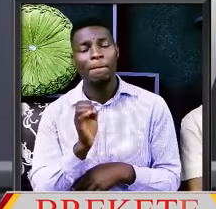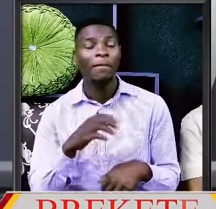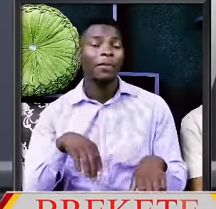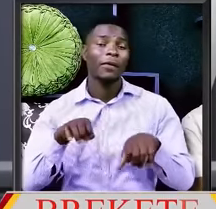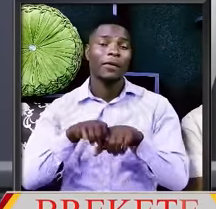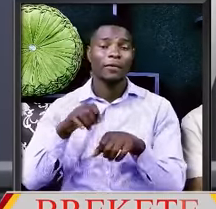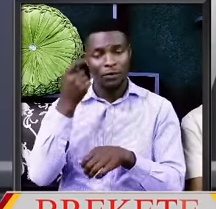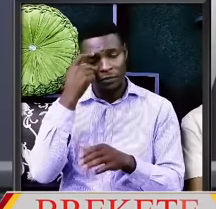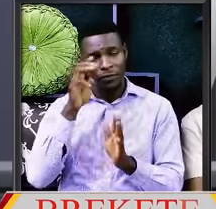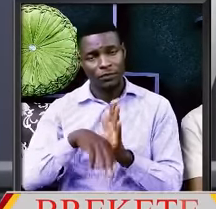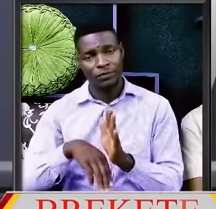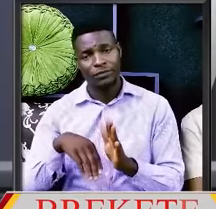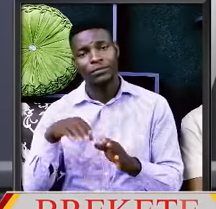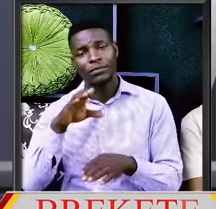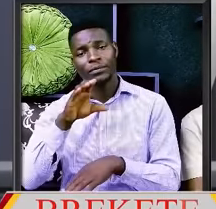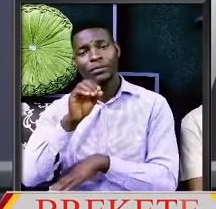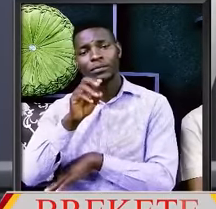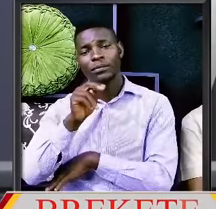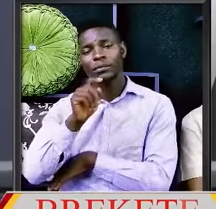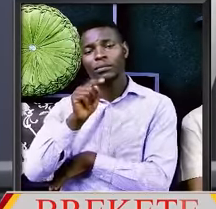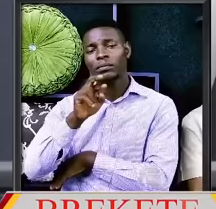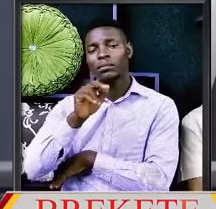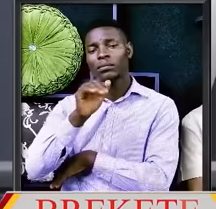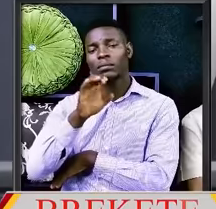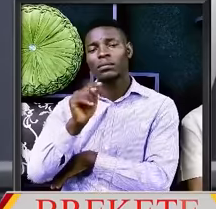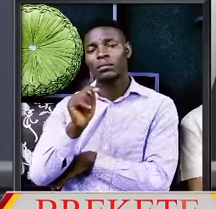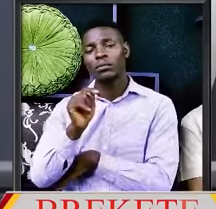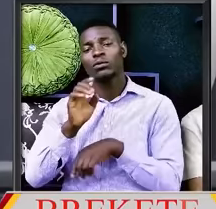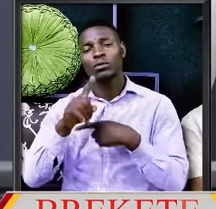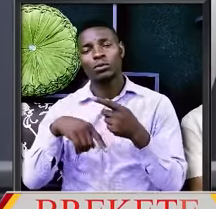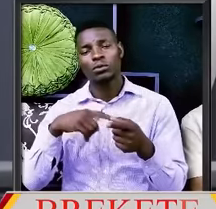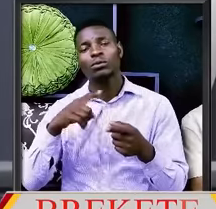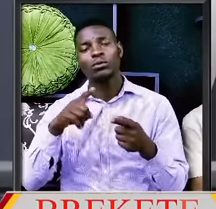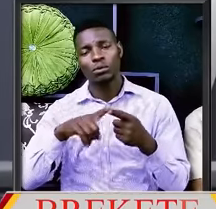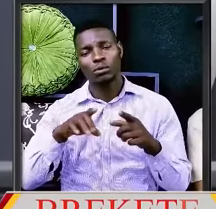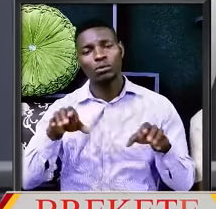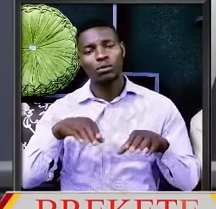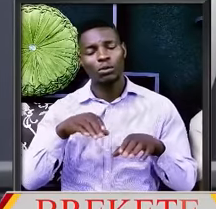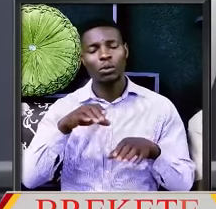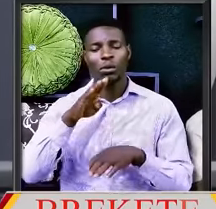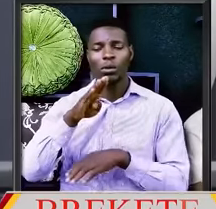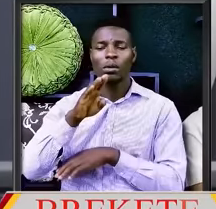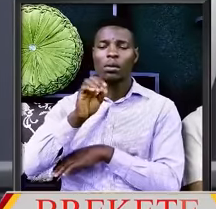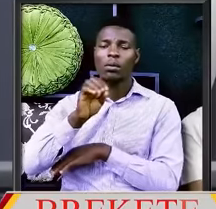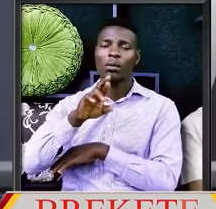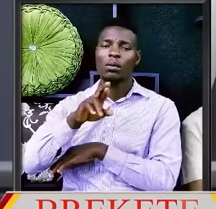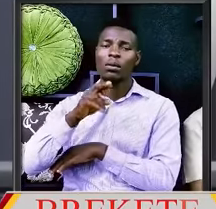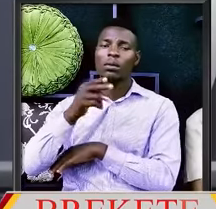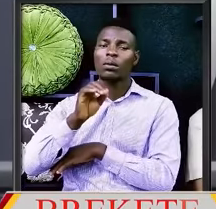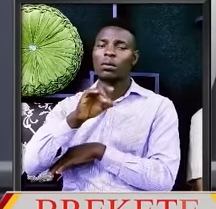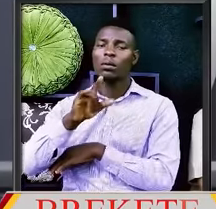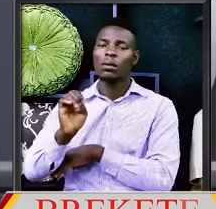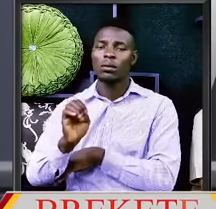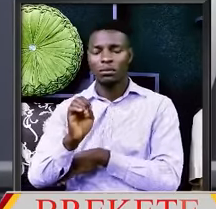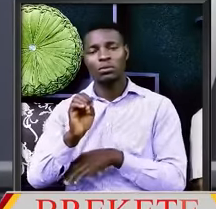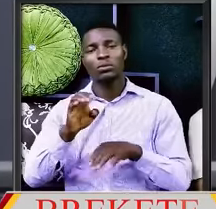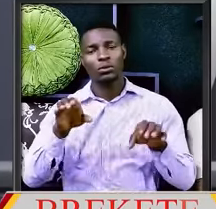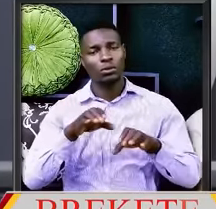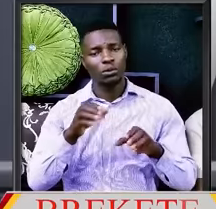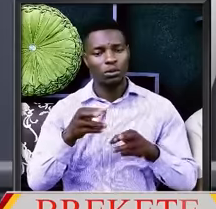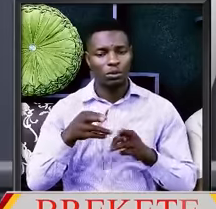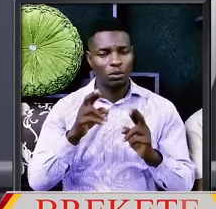Even government contract where they give, say, go do borehole for them, go do road for them. Youths go attack the